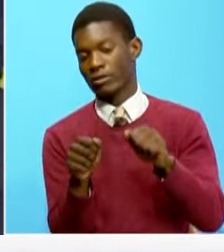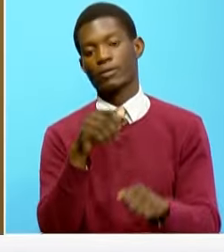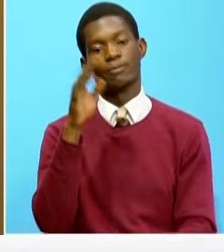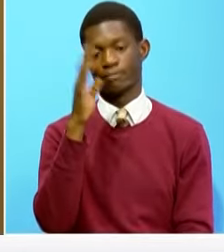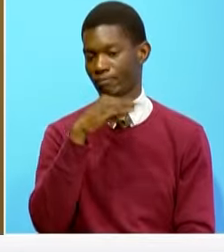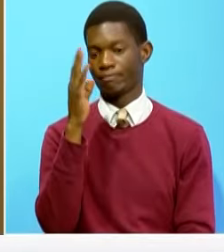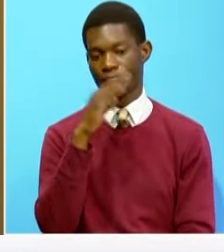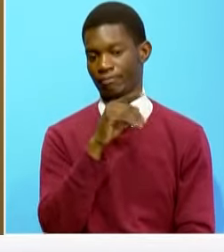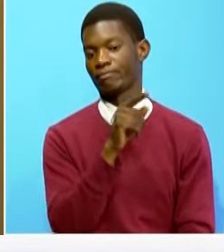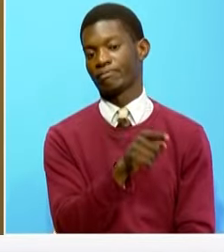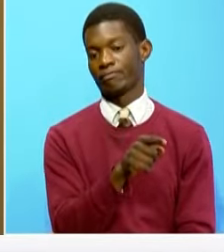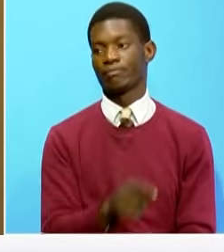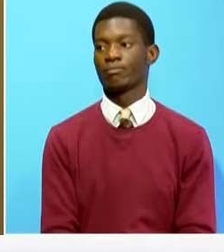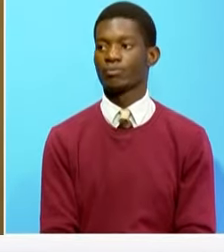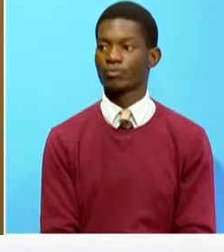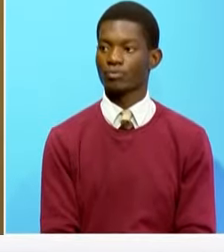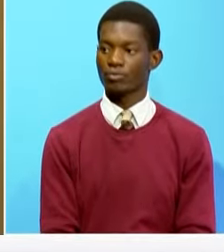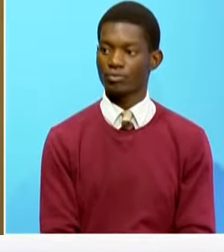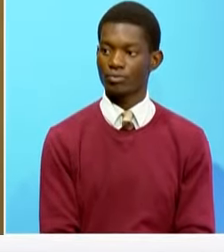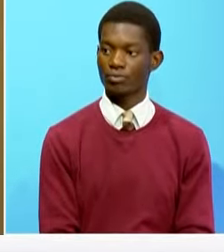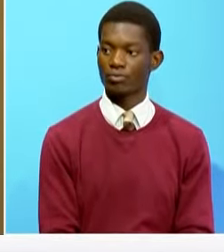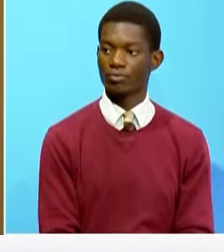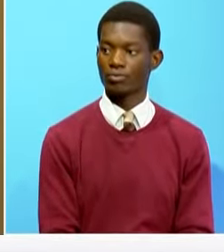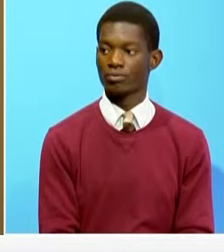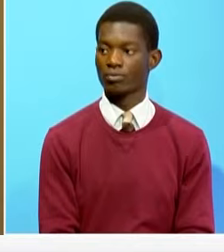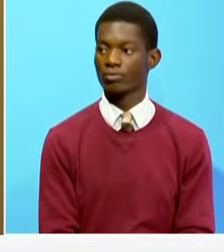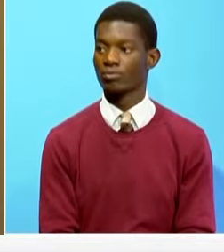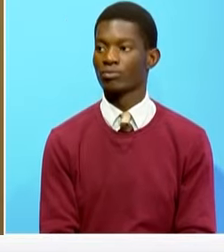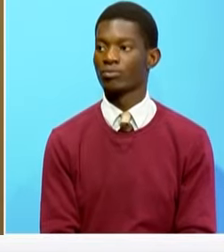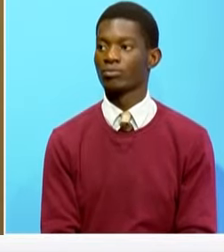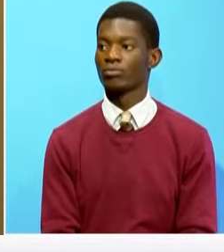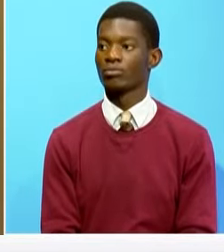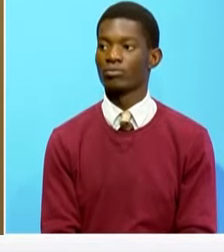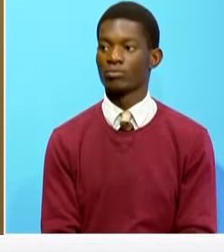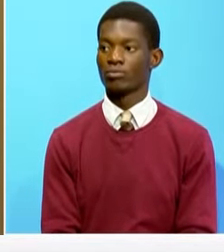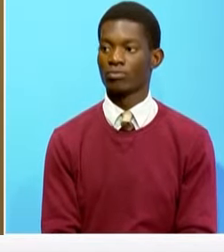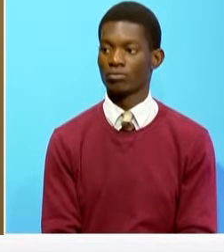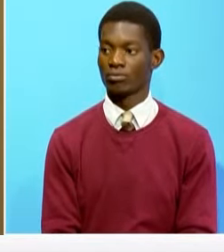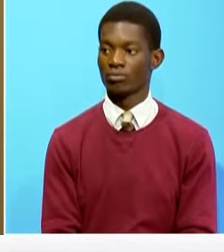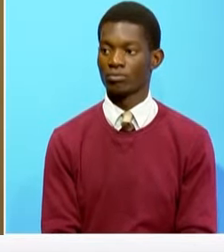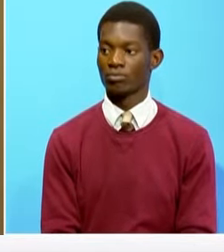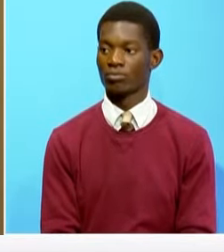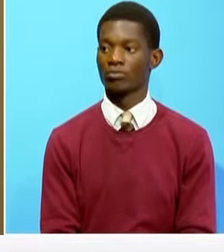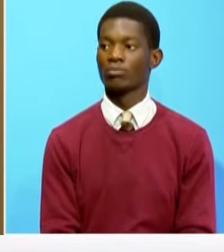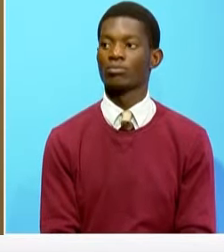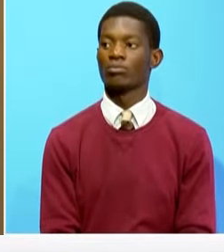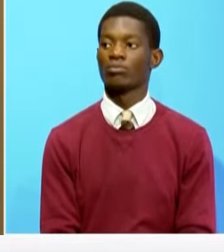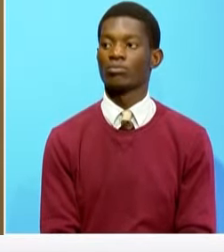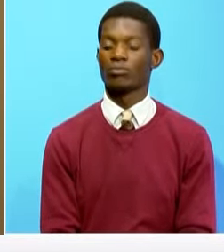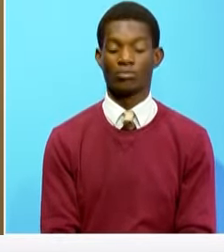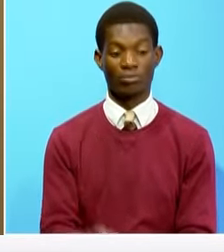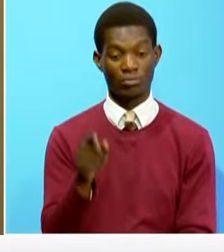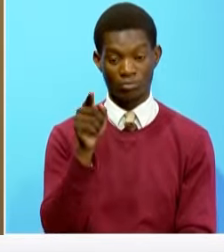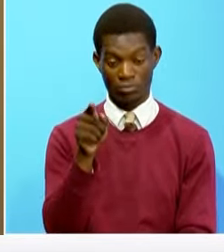condition. Chipangale is being serviced by Chipata Central Hospital. So it's a cost to the part of the community, but this